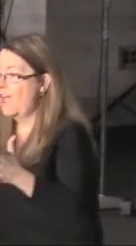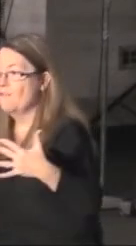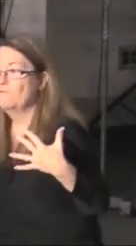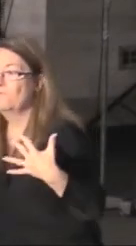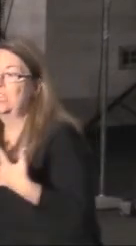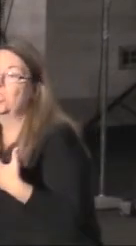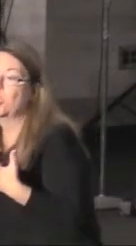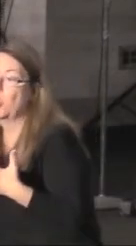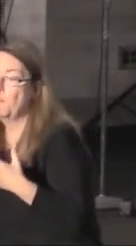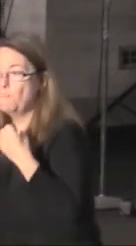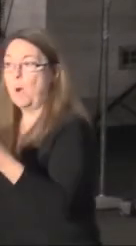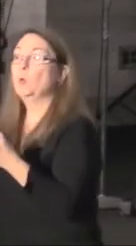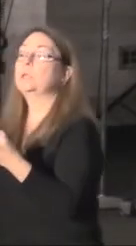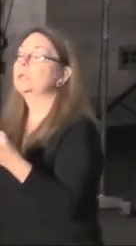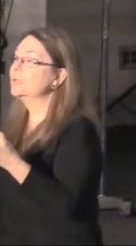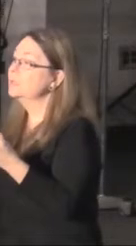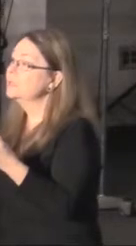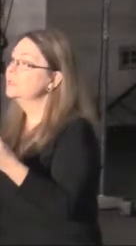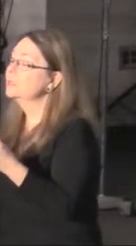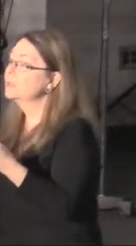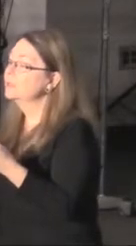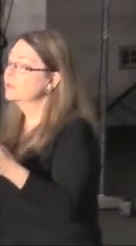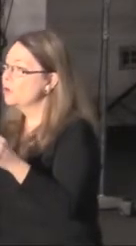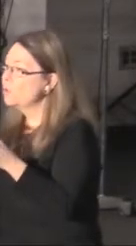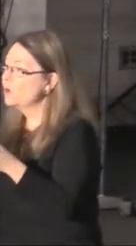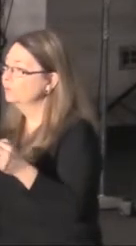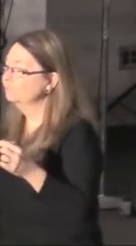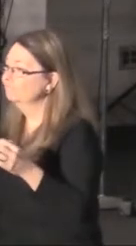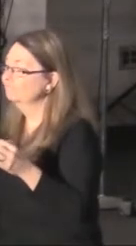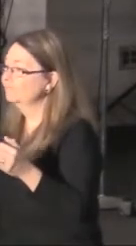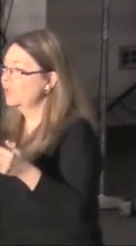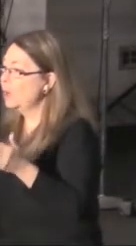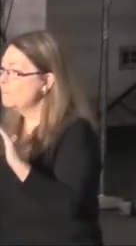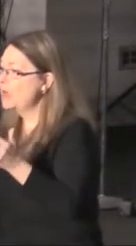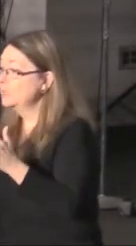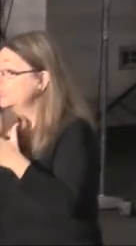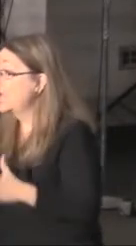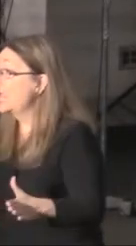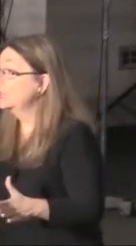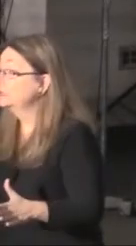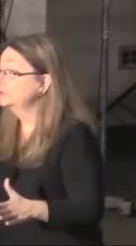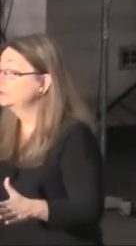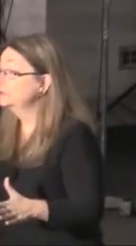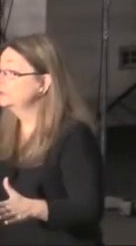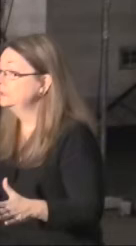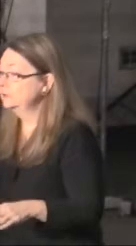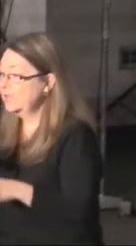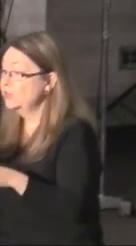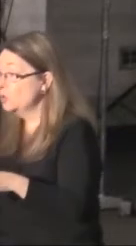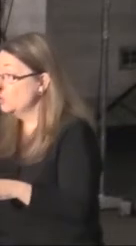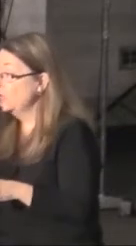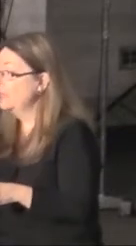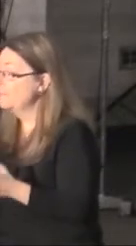fear. Boldness, in other words. It's this word that's contrast with being silent. And you know what? It's in the present tense Greek. And here's what that means.